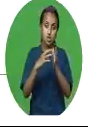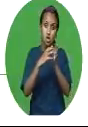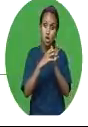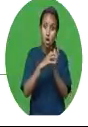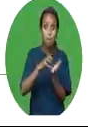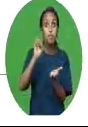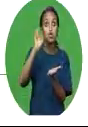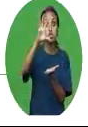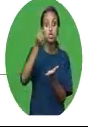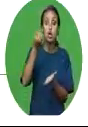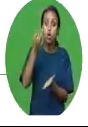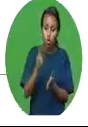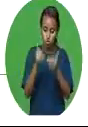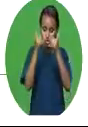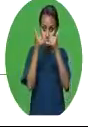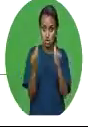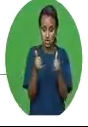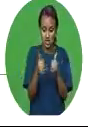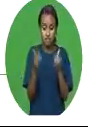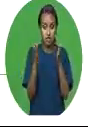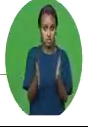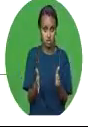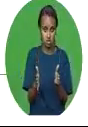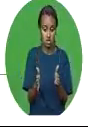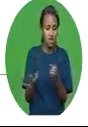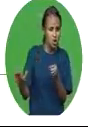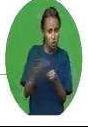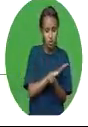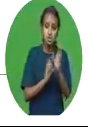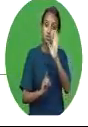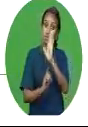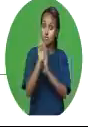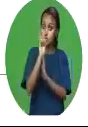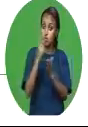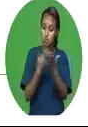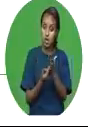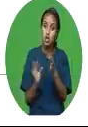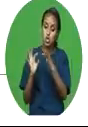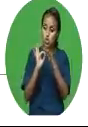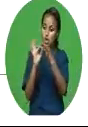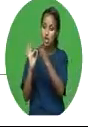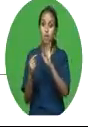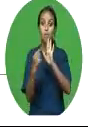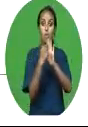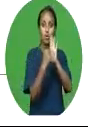projector or your divider. Complete the development by joining points.